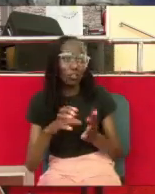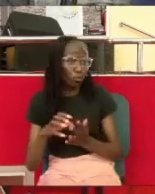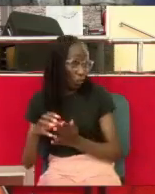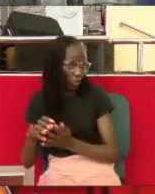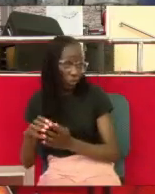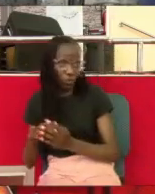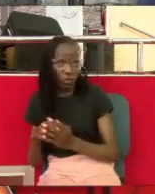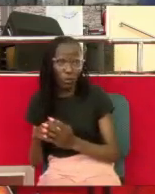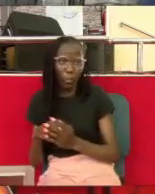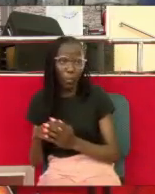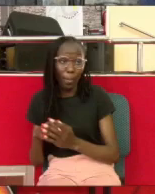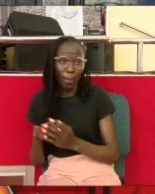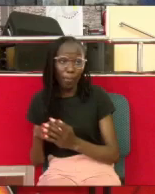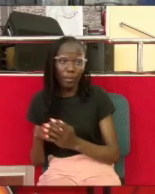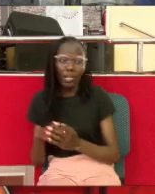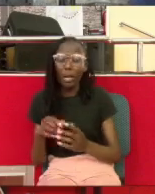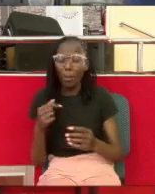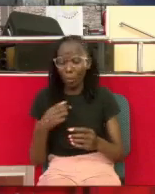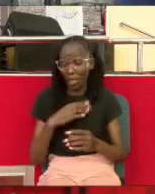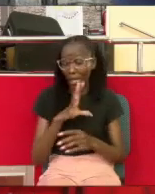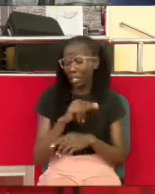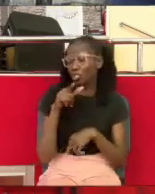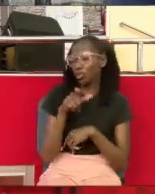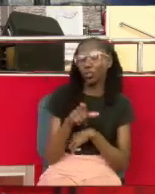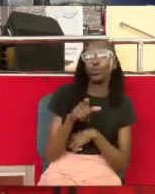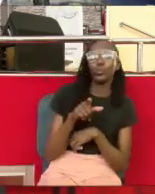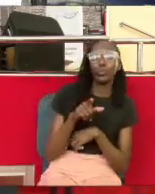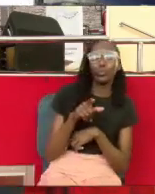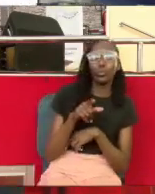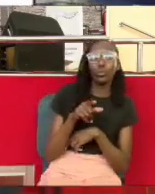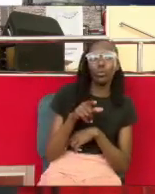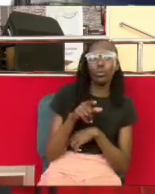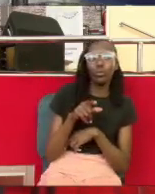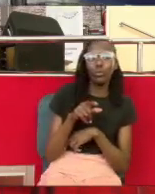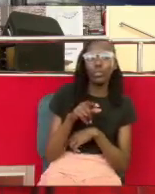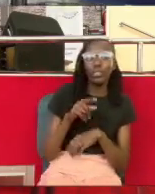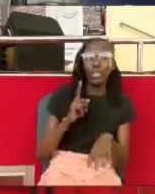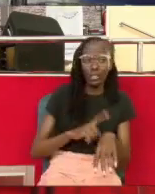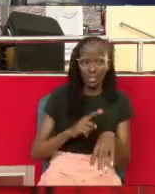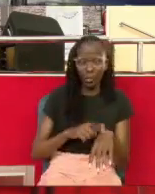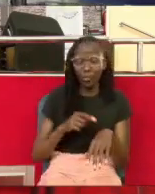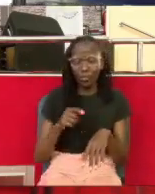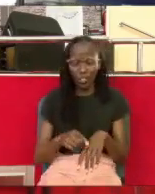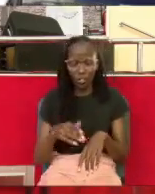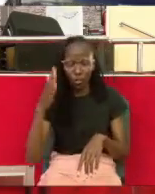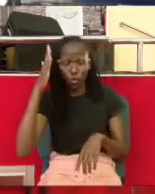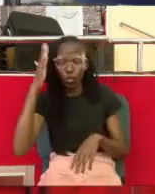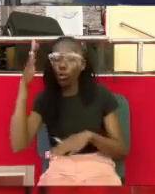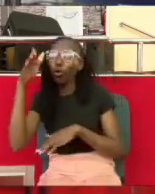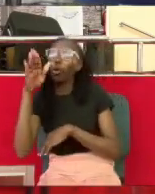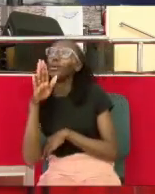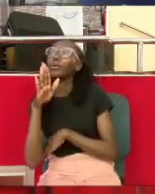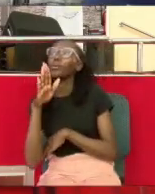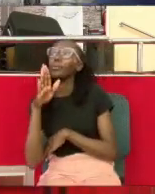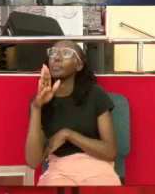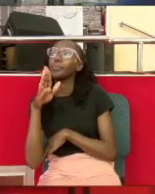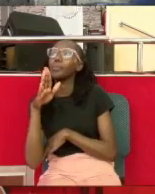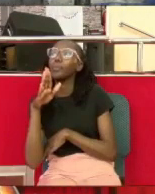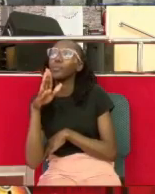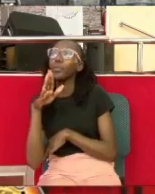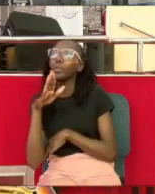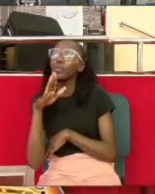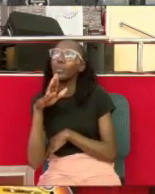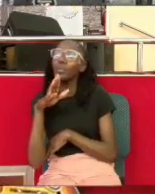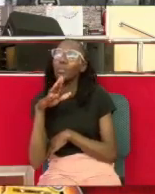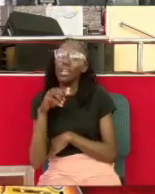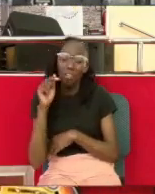And for a believer like you and me, this is a moment of acknowledging God, of getting to know this